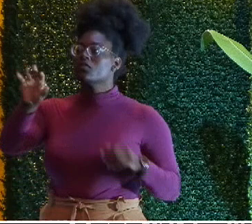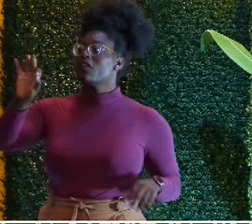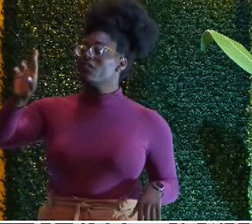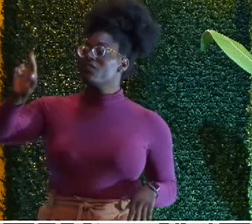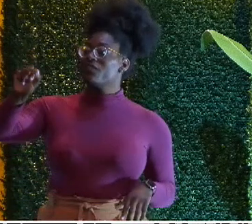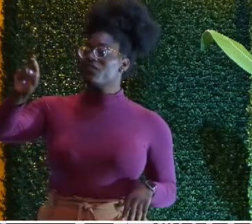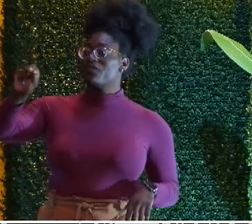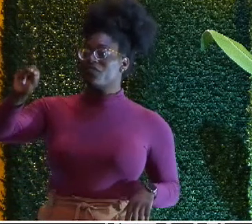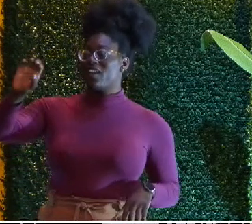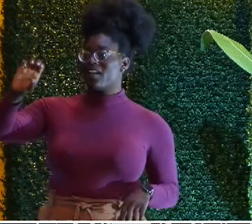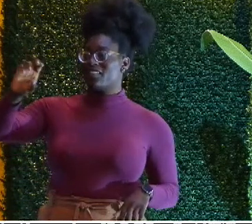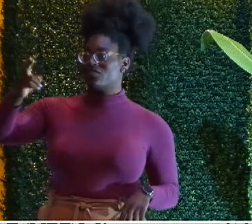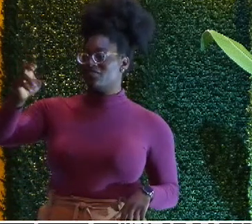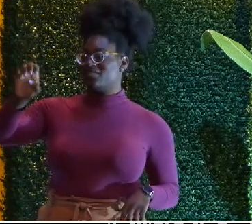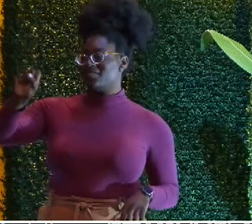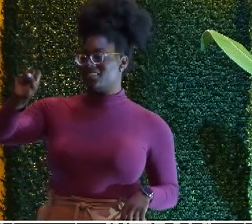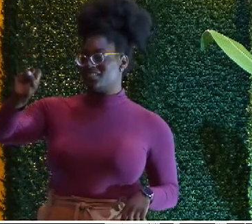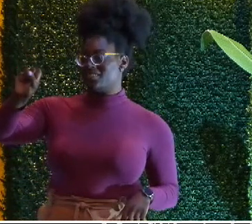Francesca Ramsey is?